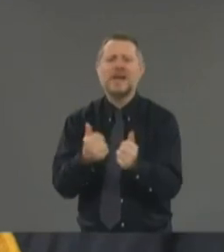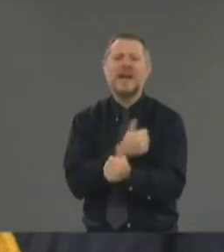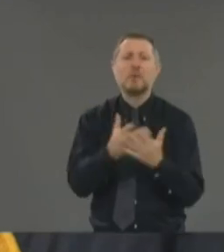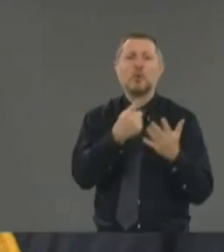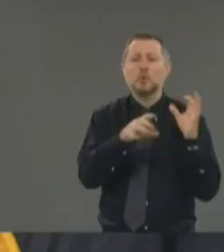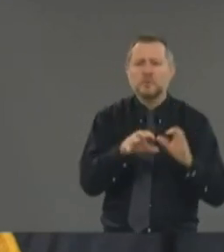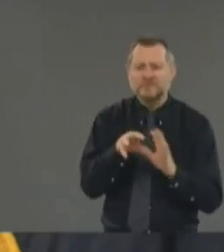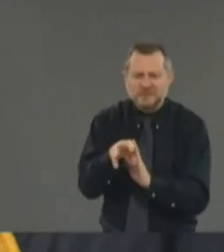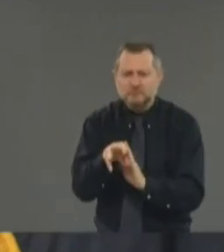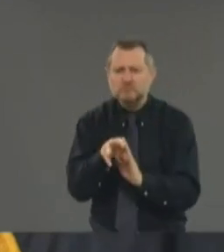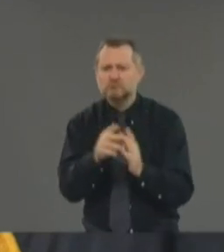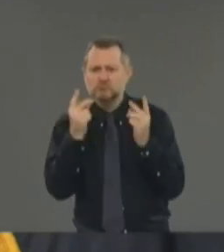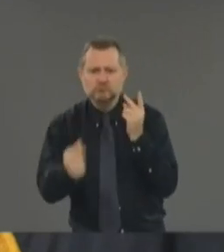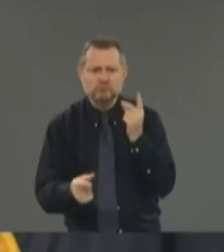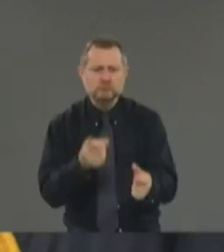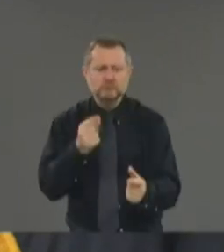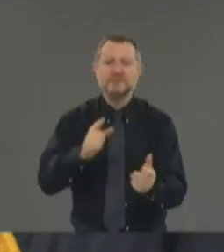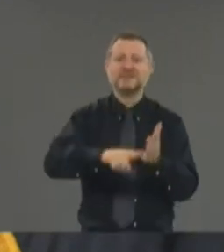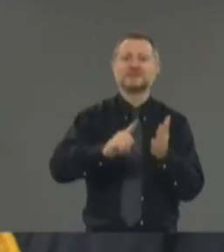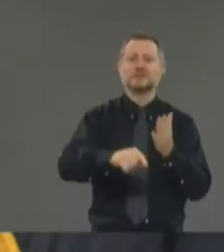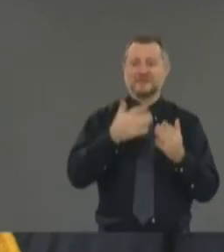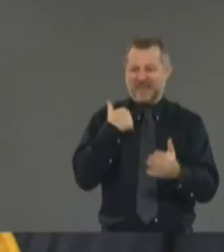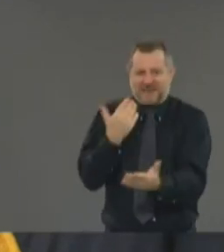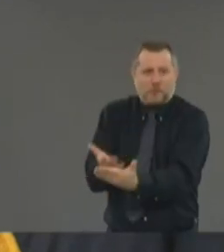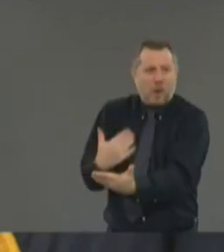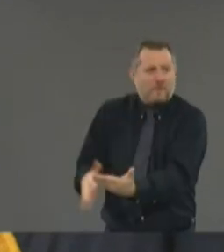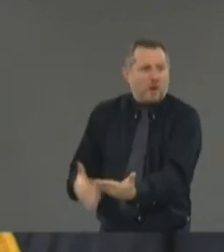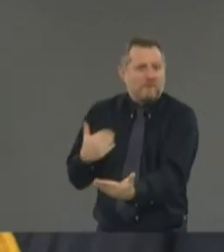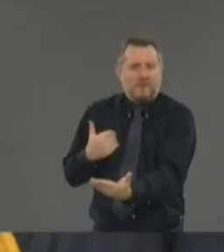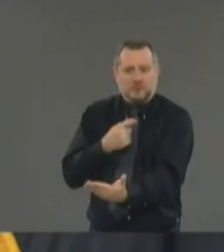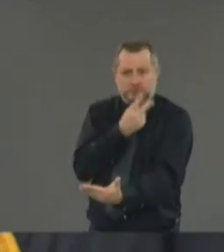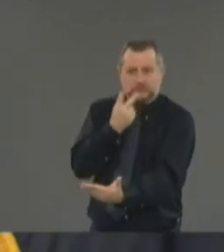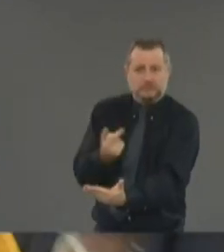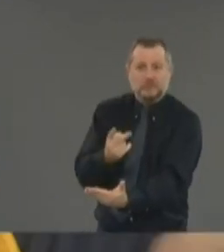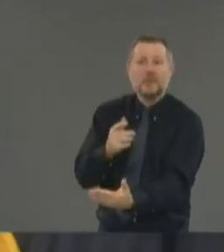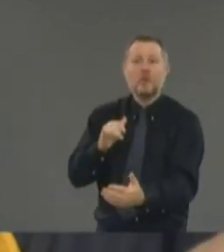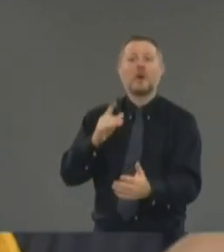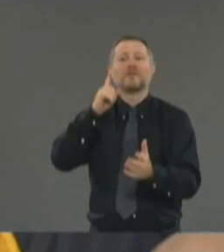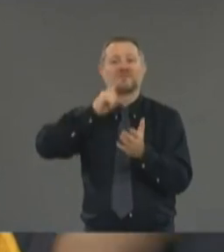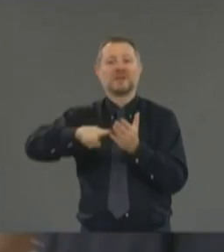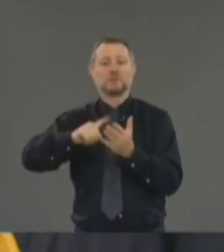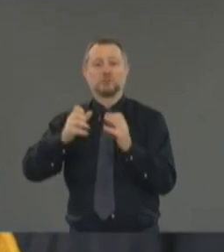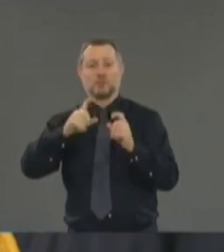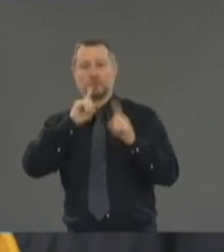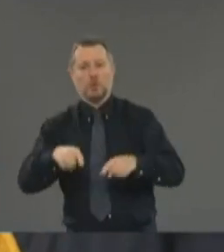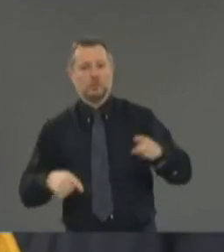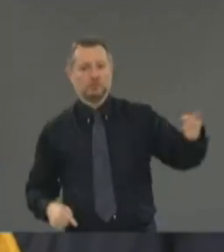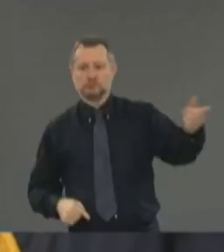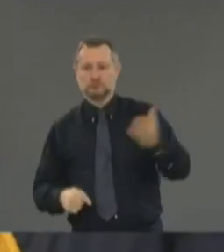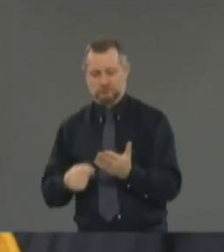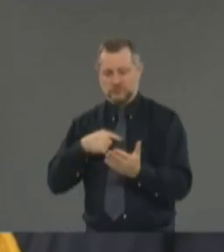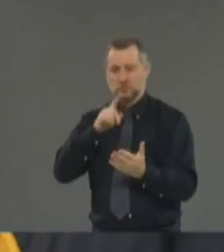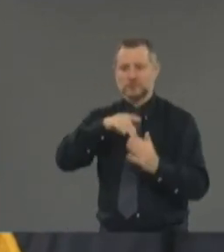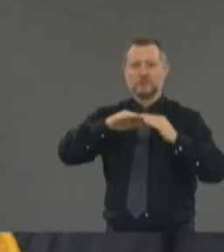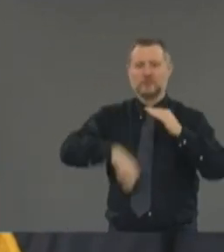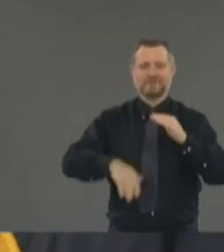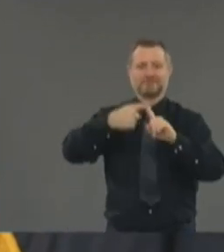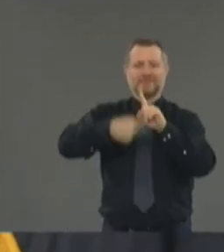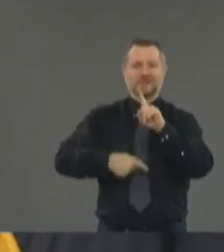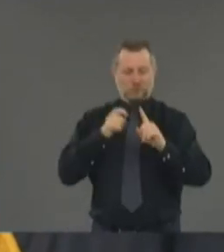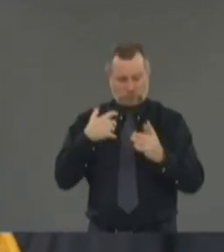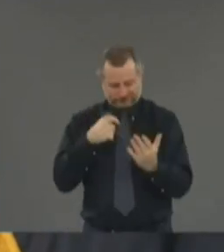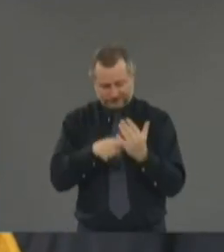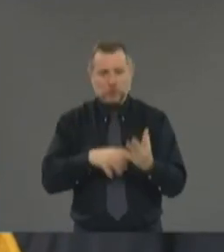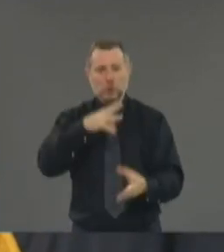investigated immediately, because the investigation report has to be due in less than a month now.